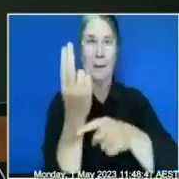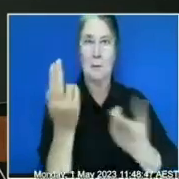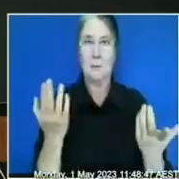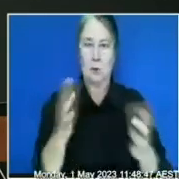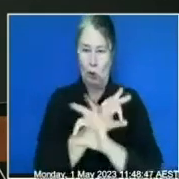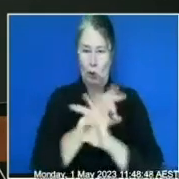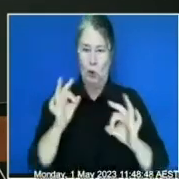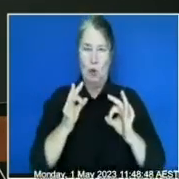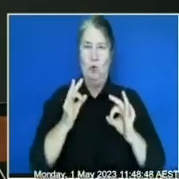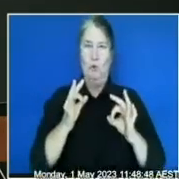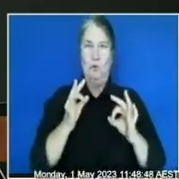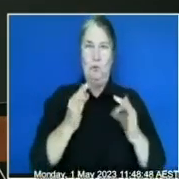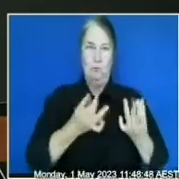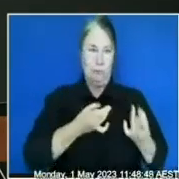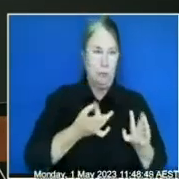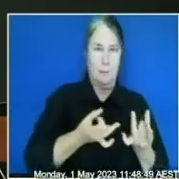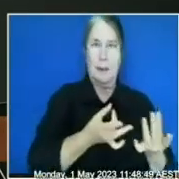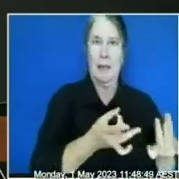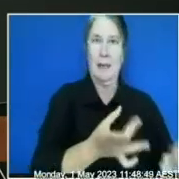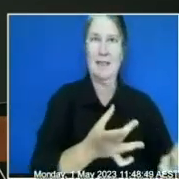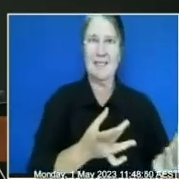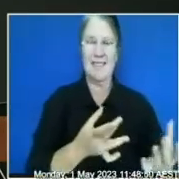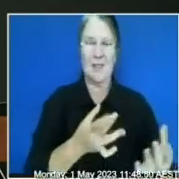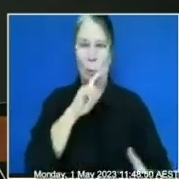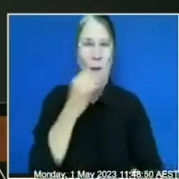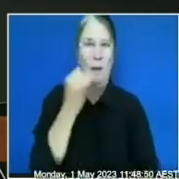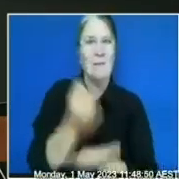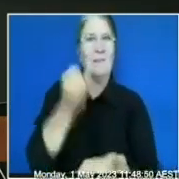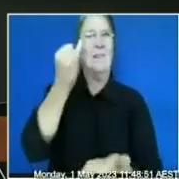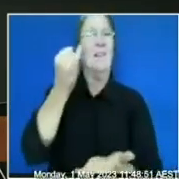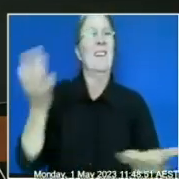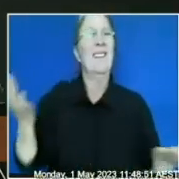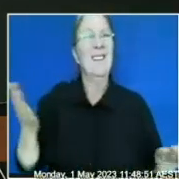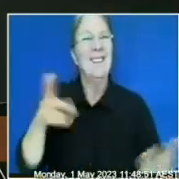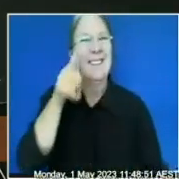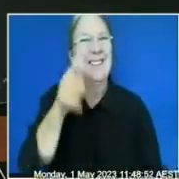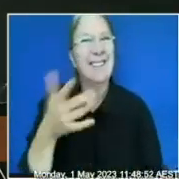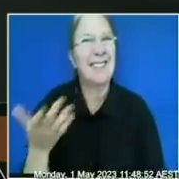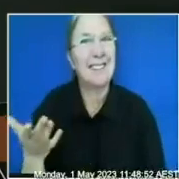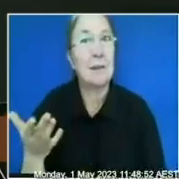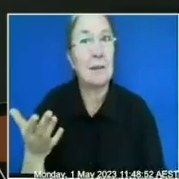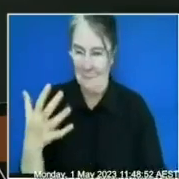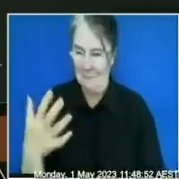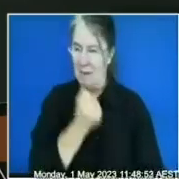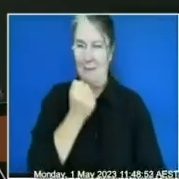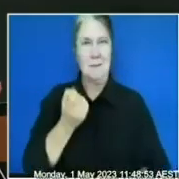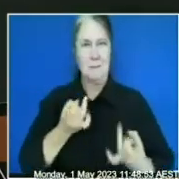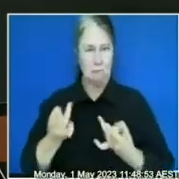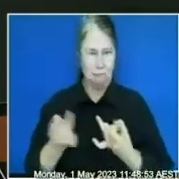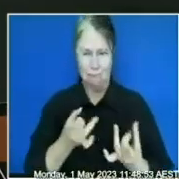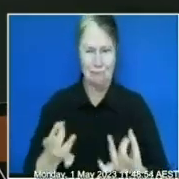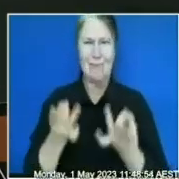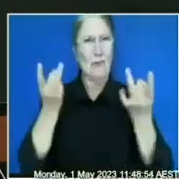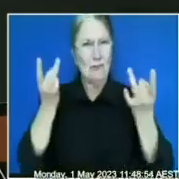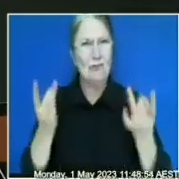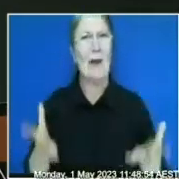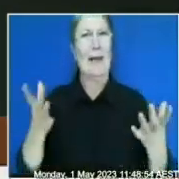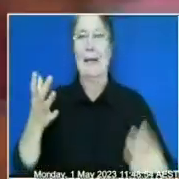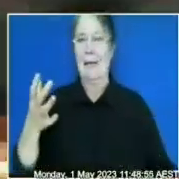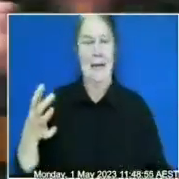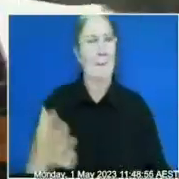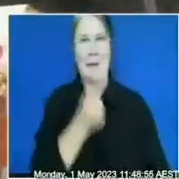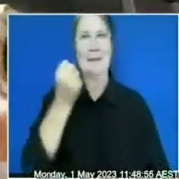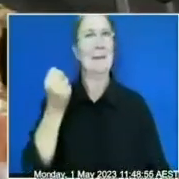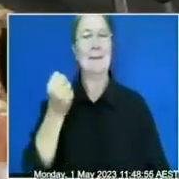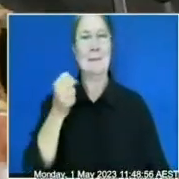go by then. Yeah, I ask also, yes, back to how is it going to be monitored and evaluated and